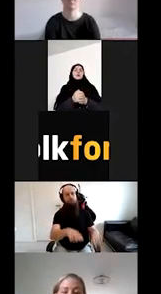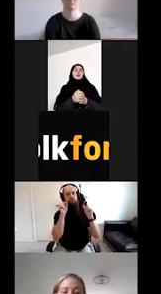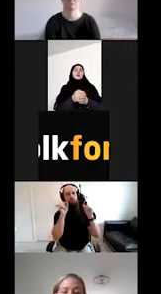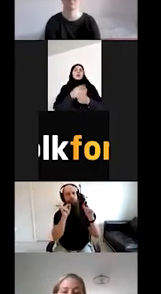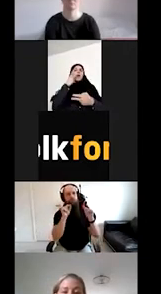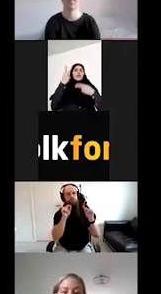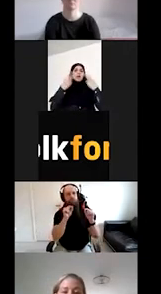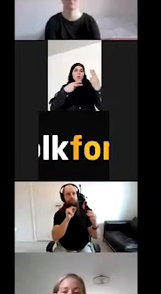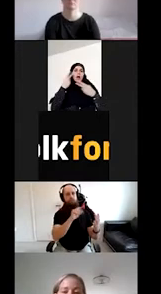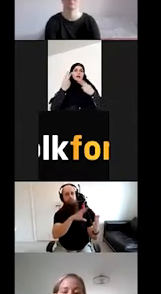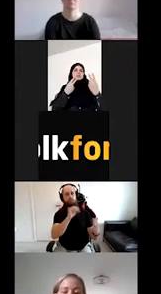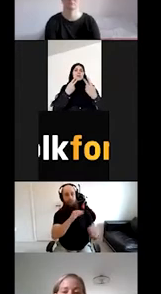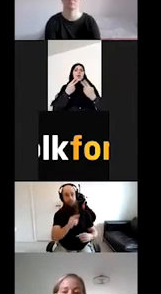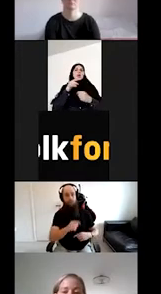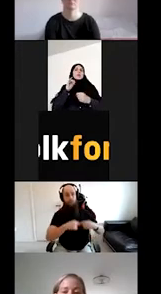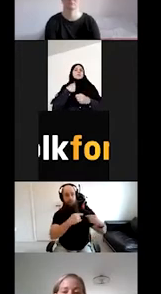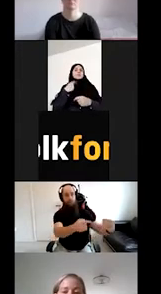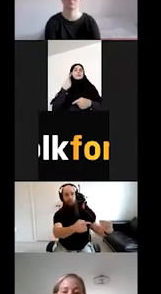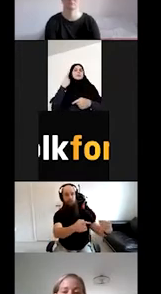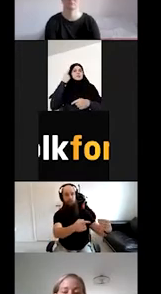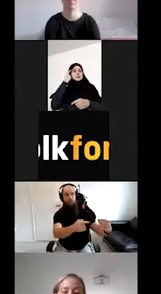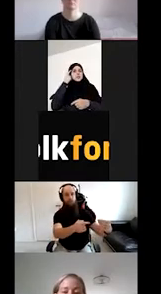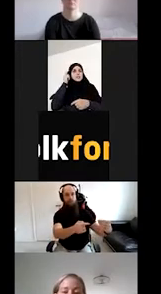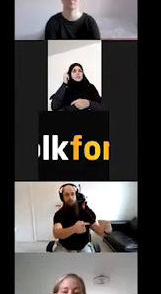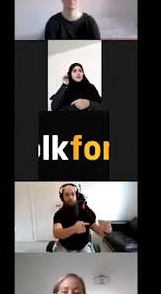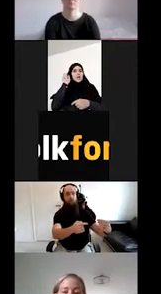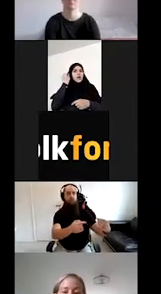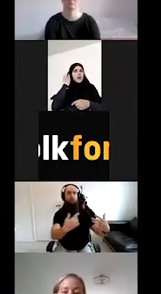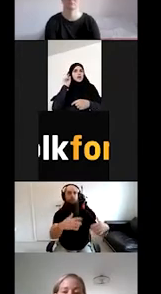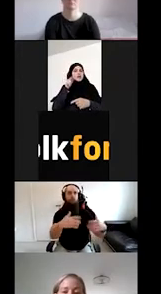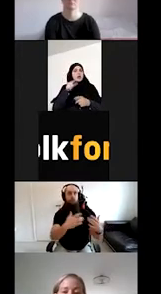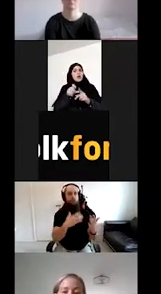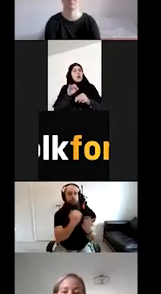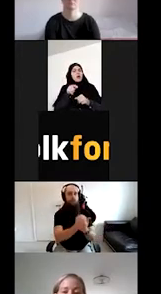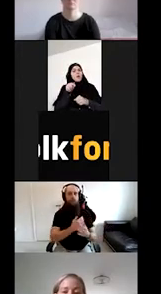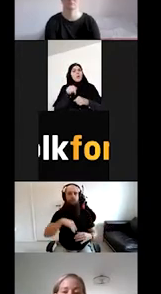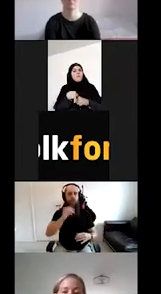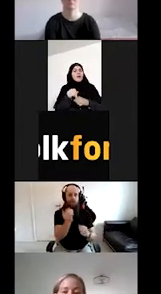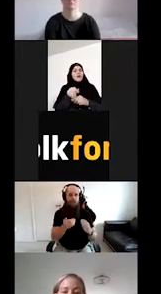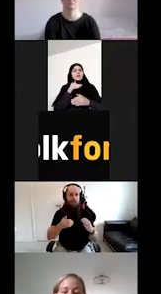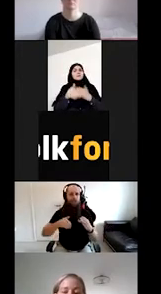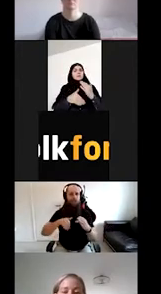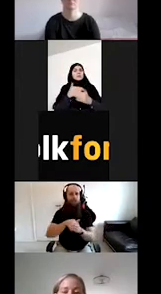brought much better participation of different groups.